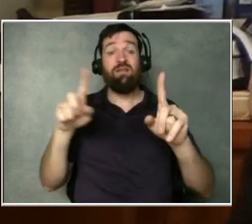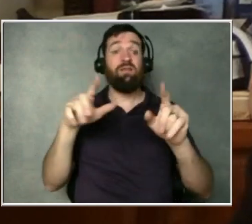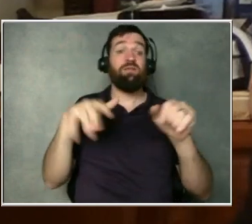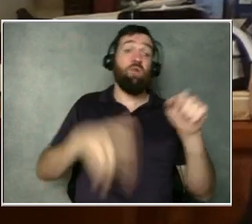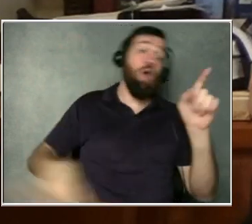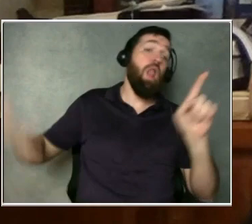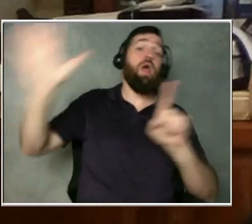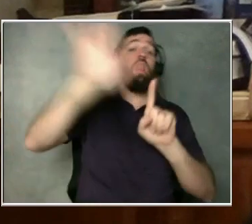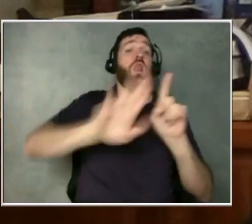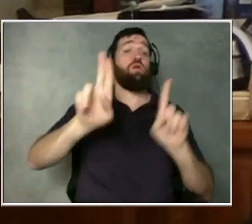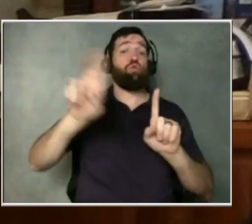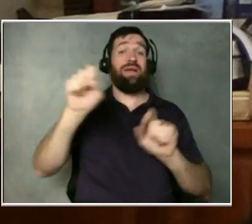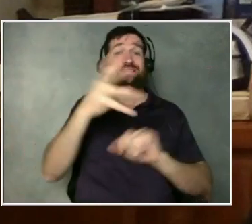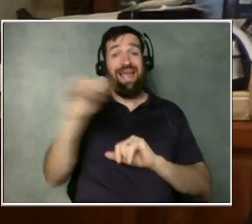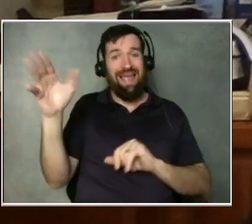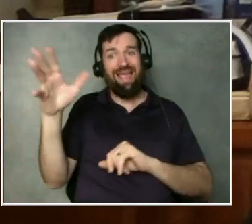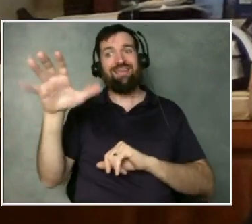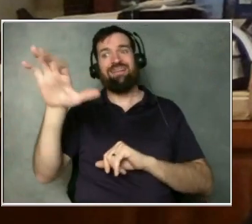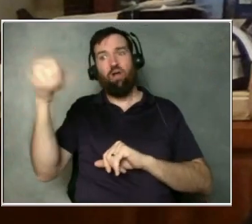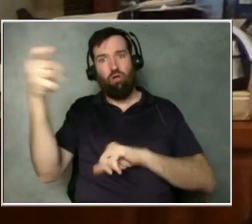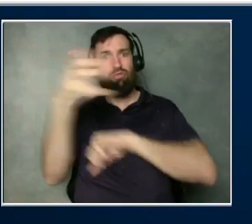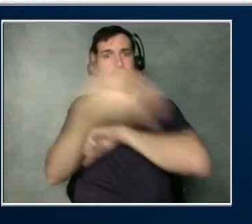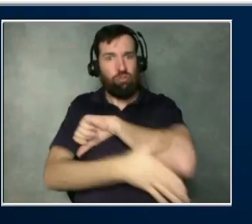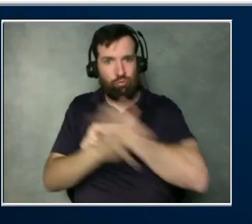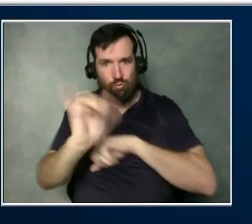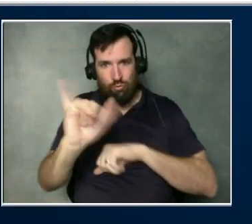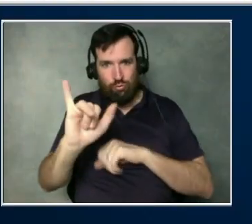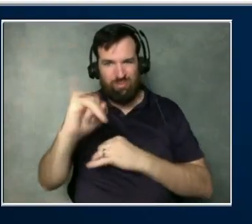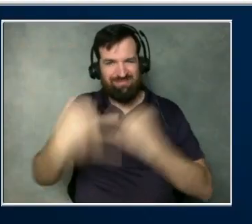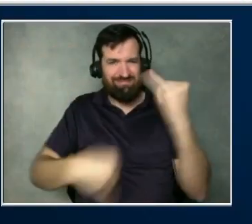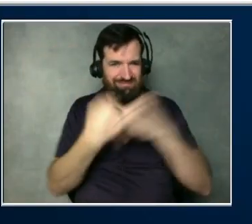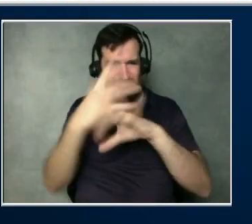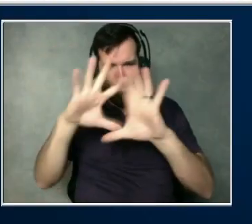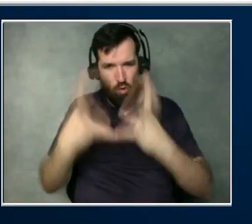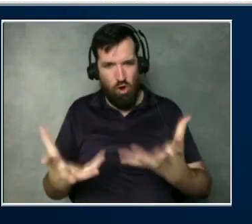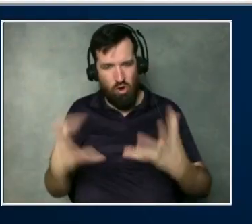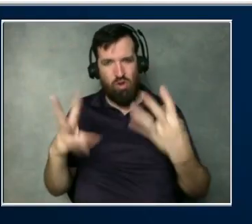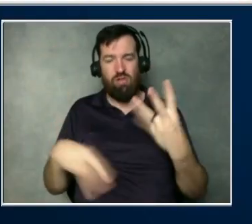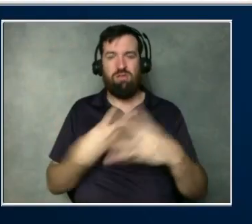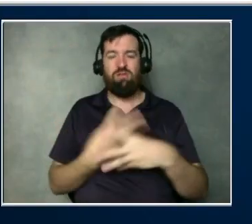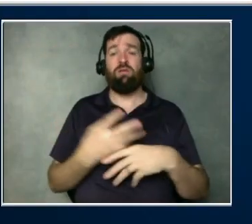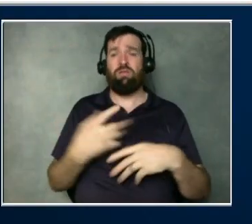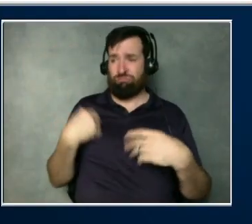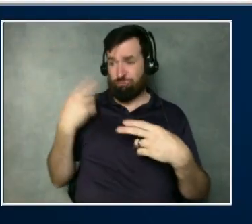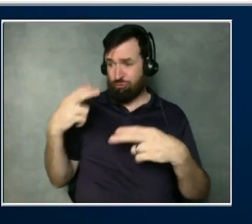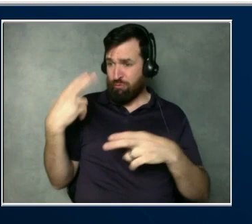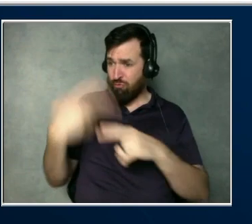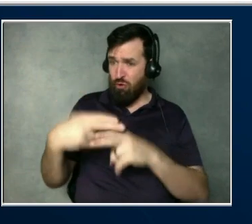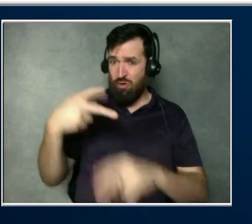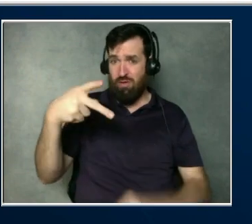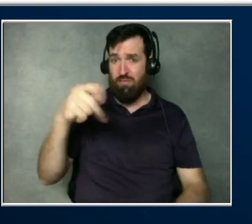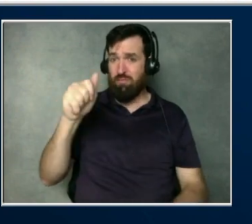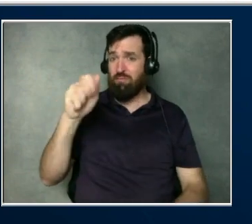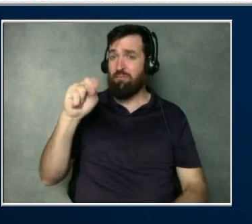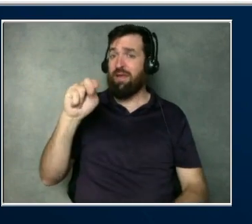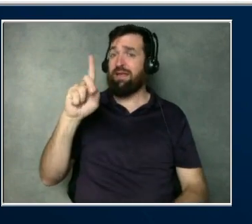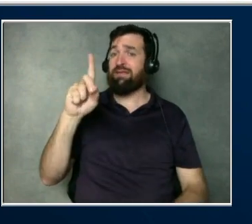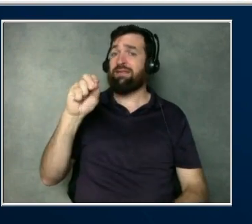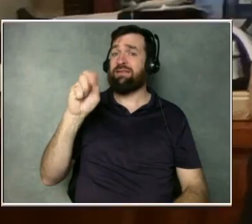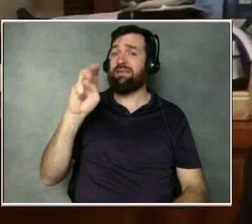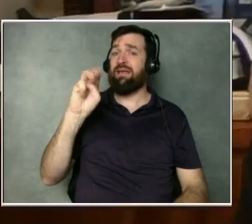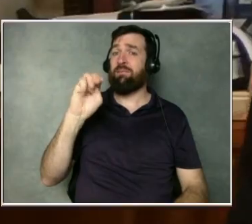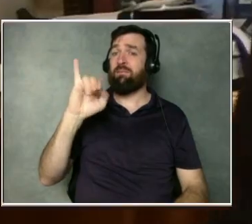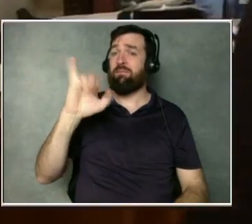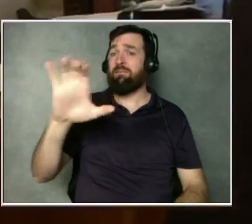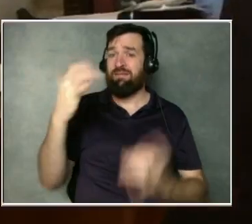So congratulations. Yeah, thank you. So should we call this a pandemic now, or what's the word for it? You know,